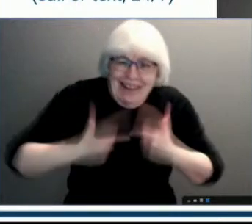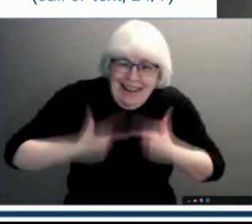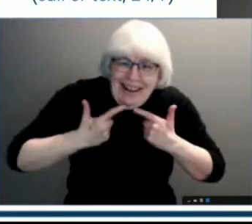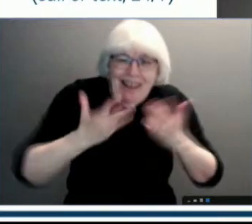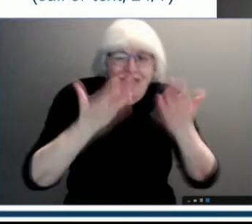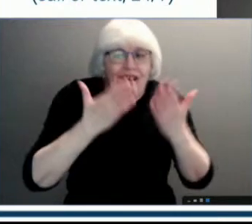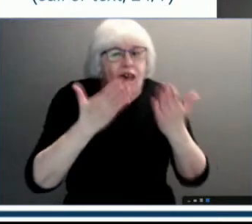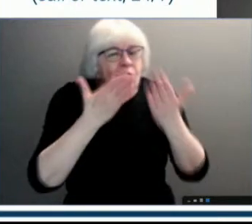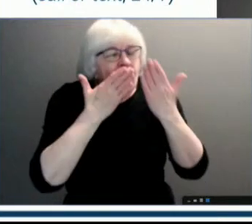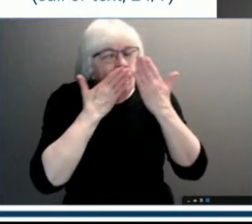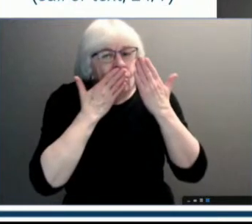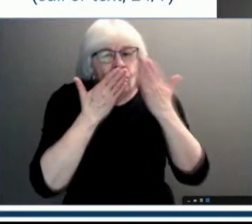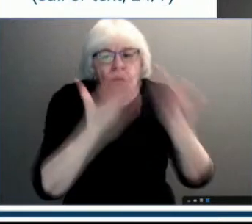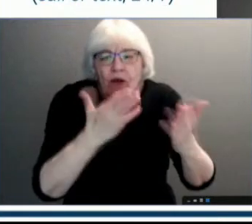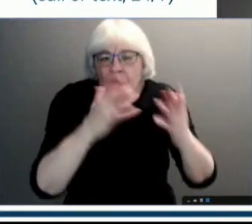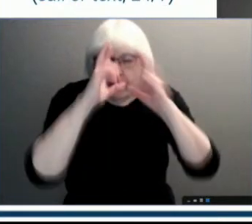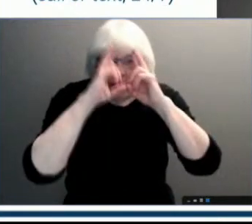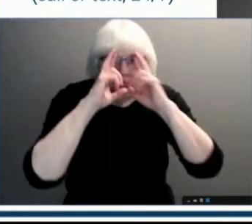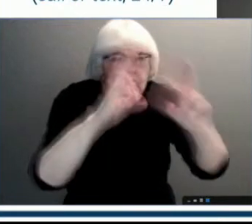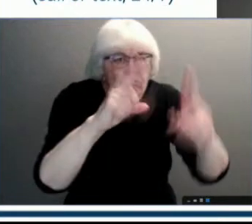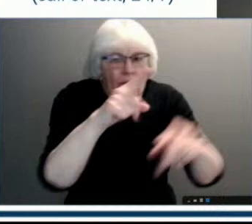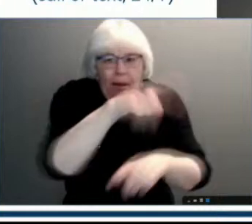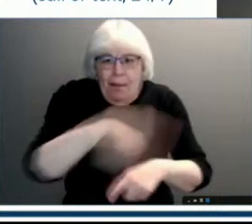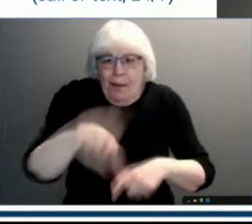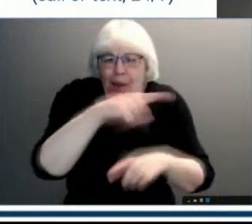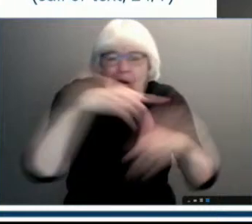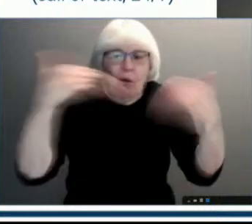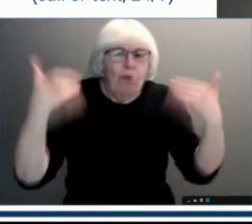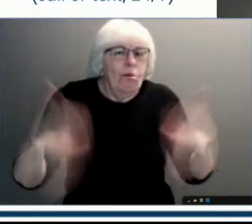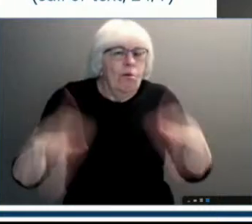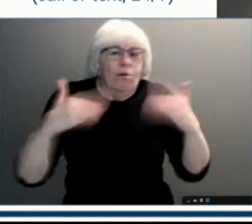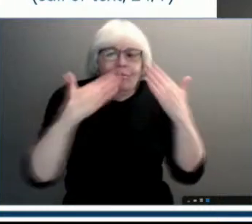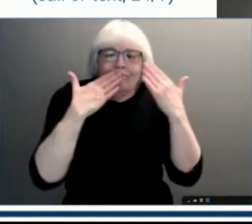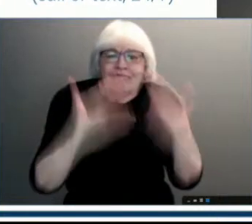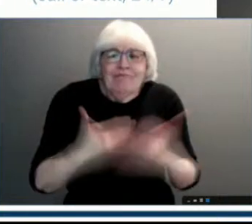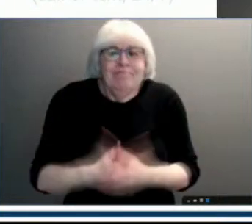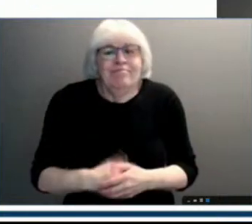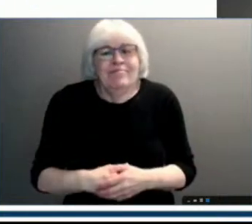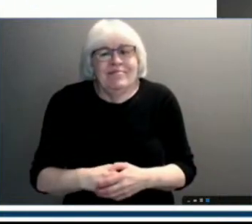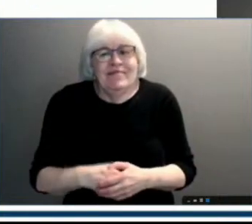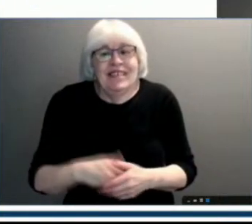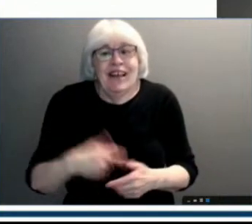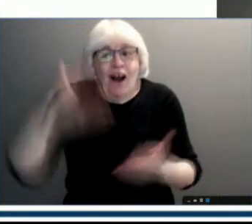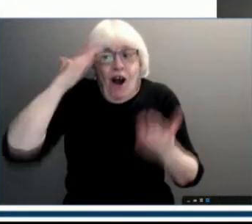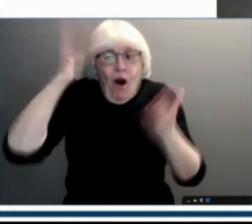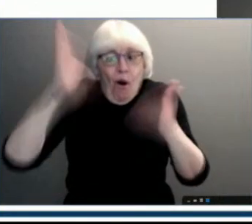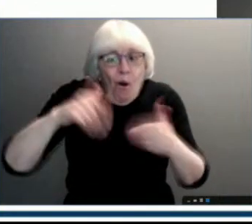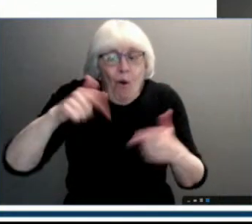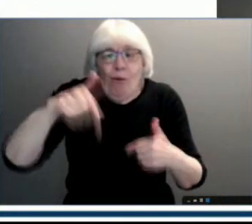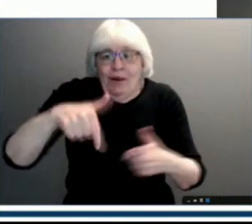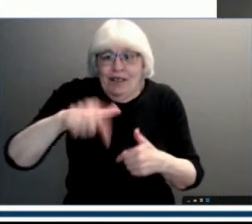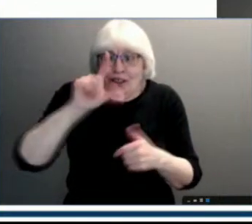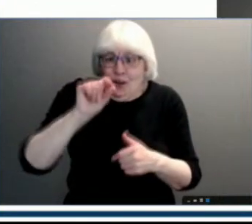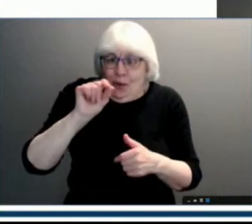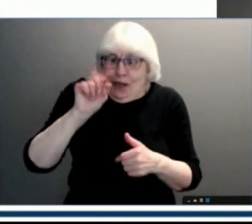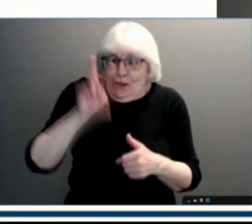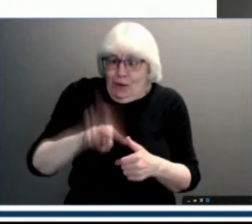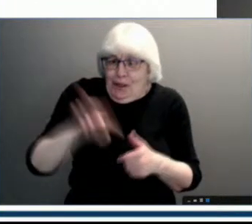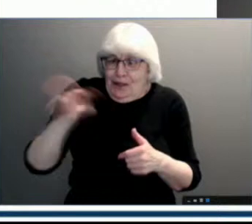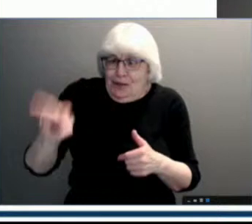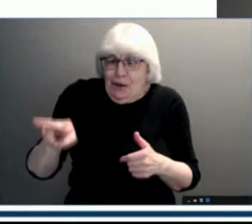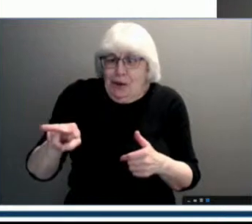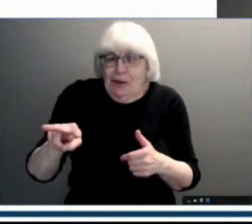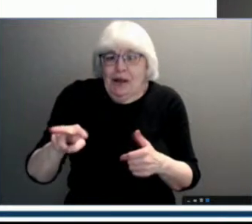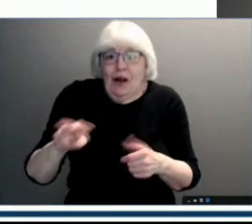I truly believe that and hope that 2022 is the year we find our new normal, the year that COVID-19